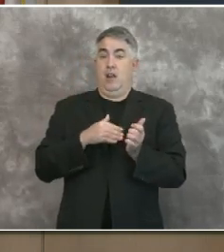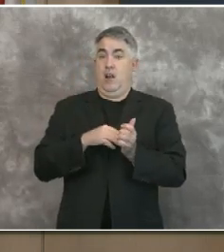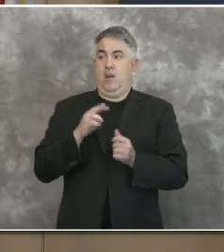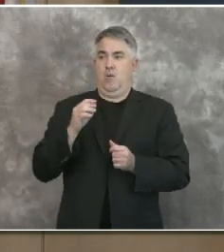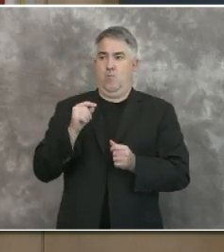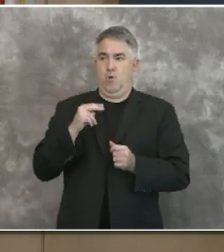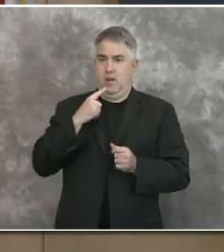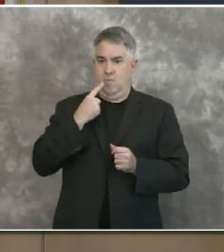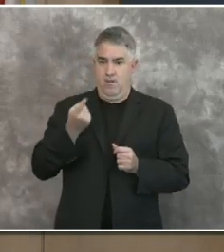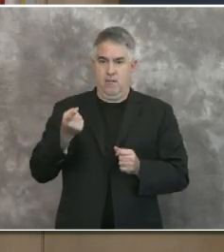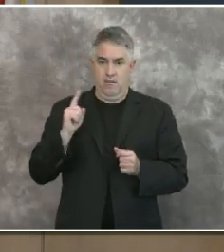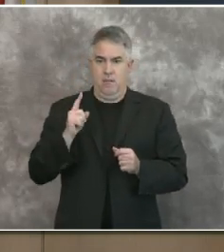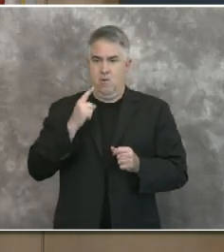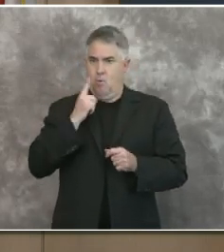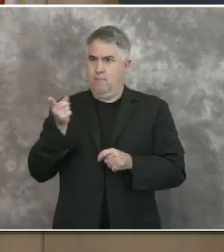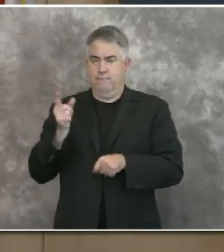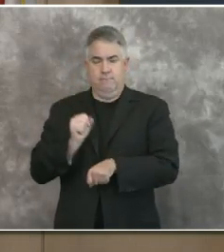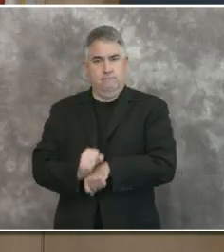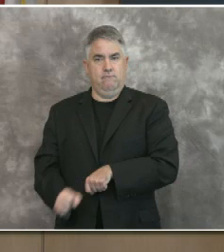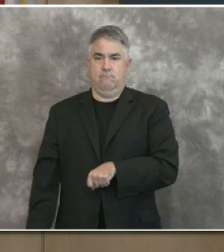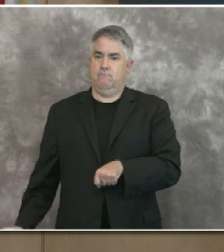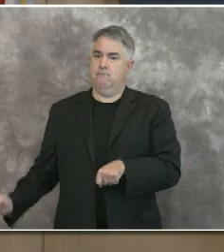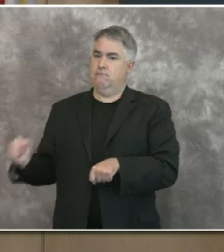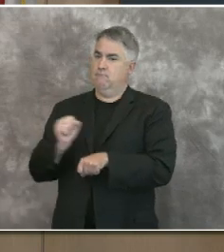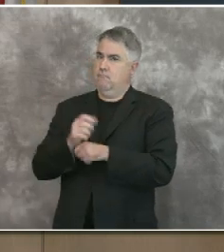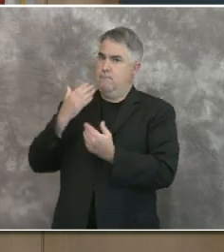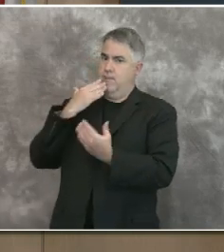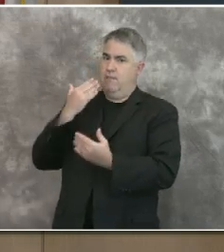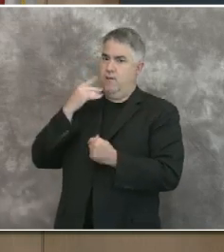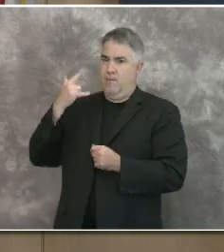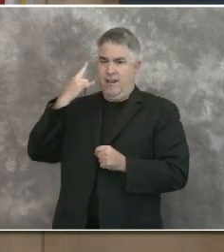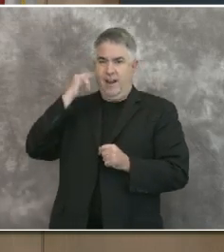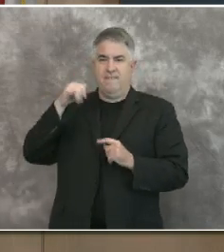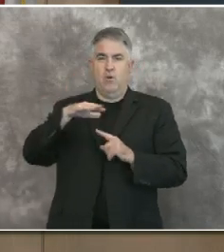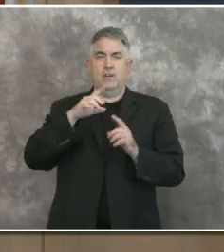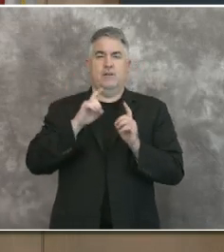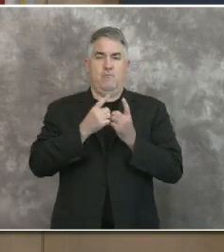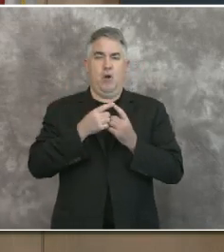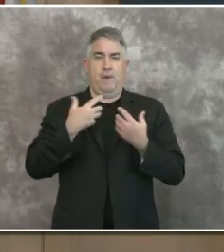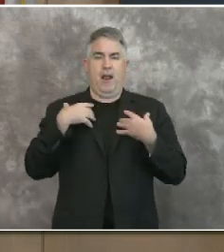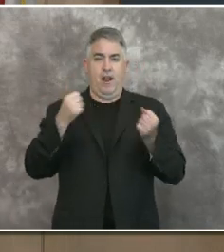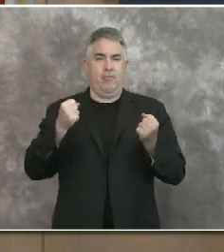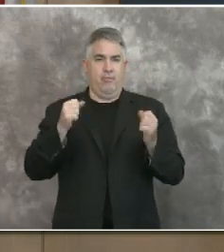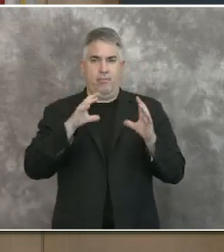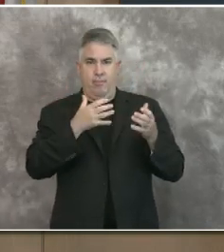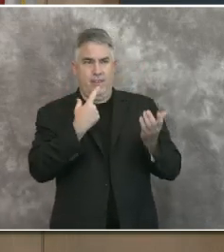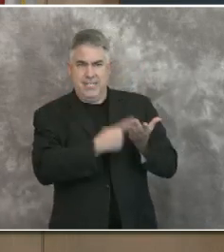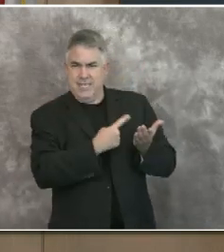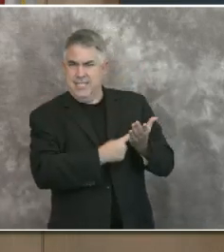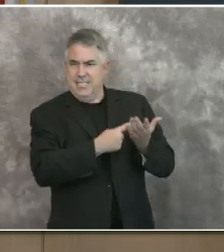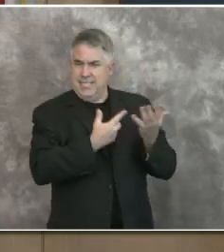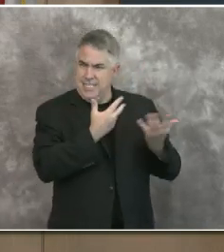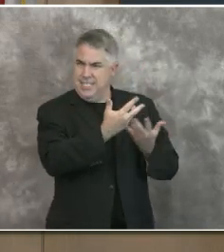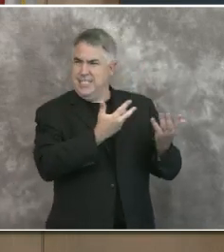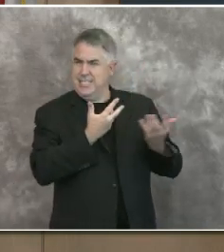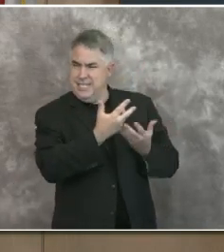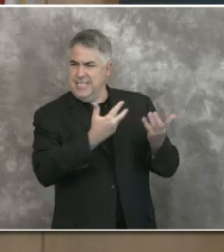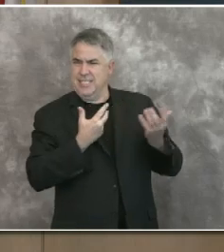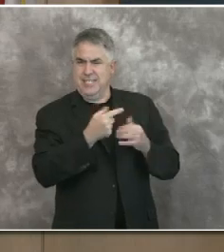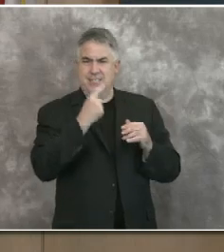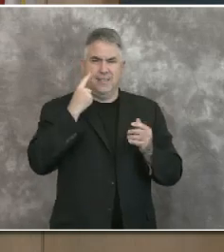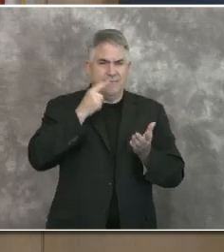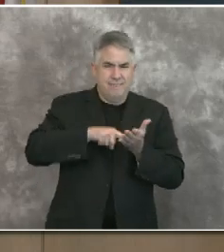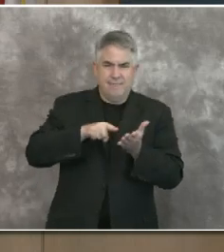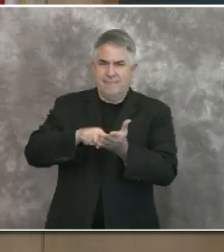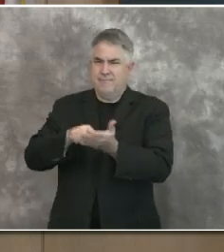She's the one who worked hand in hand with the California Department of Public Health to share with them what we're doing and the track record that